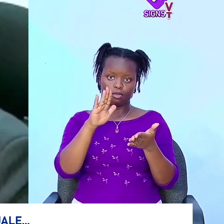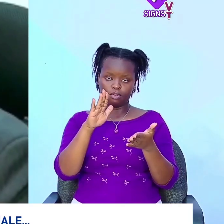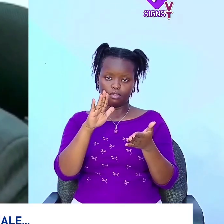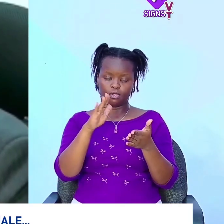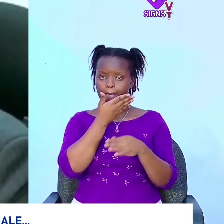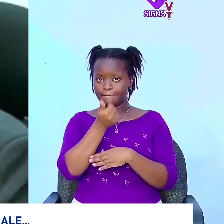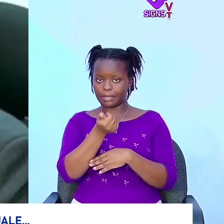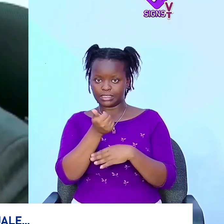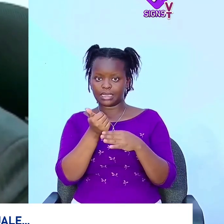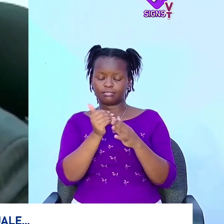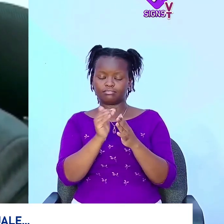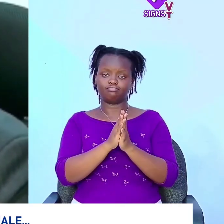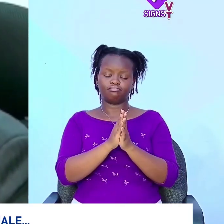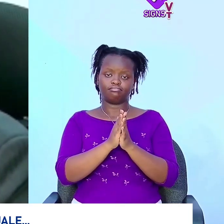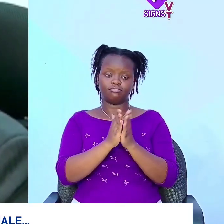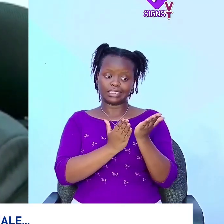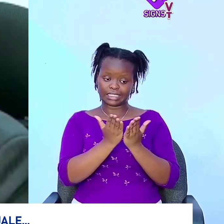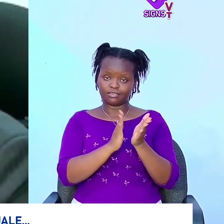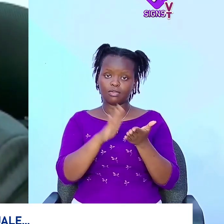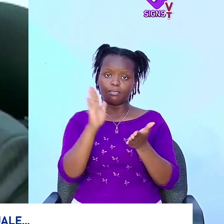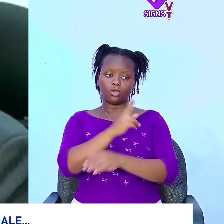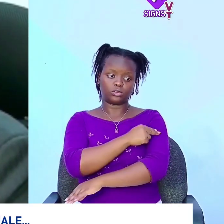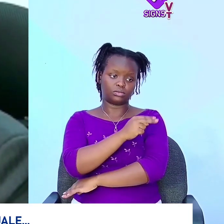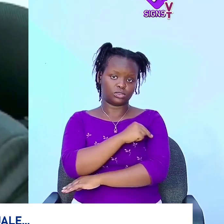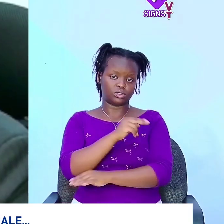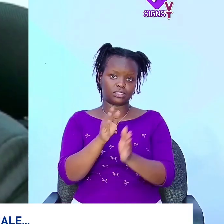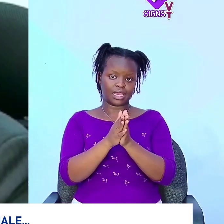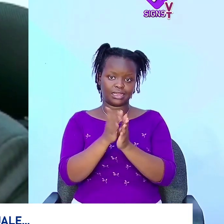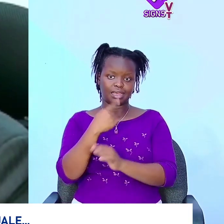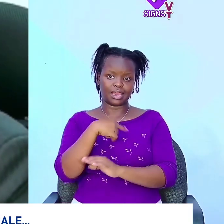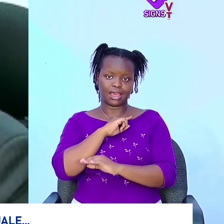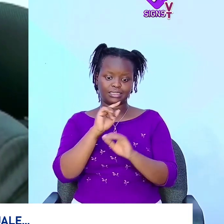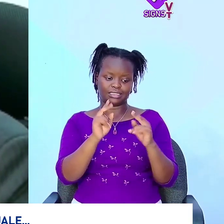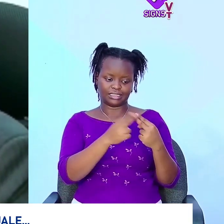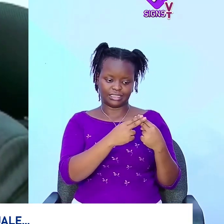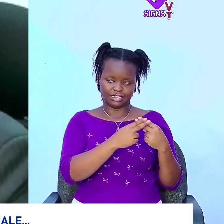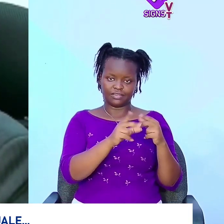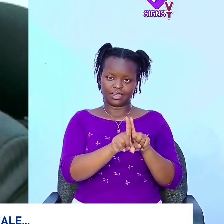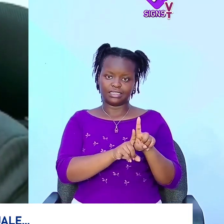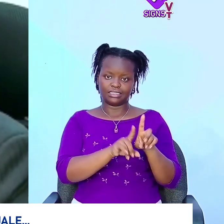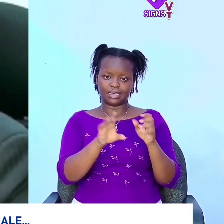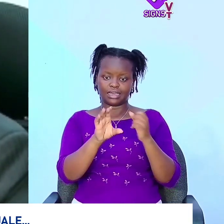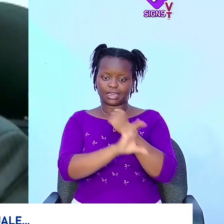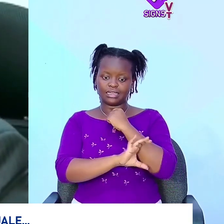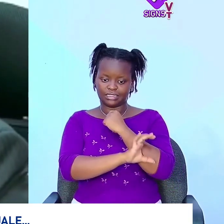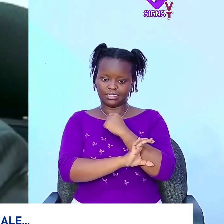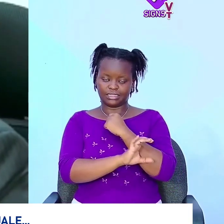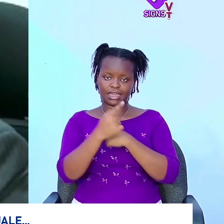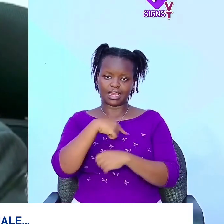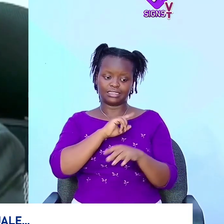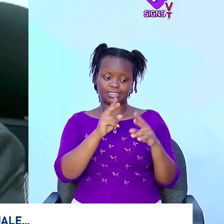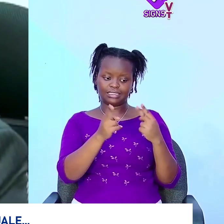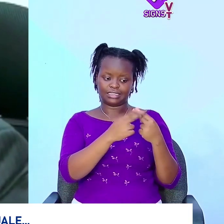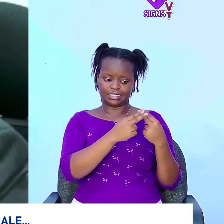better served, more facilities, and we will save as a country. And I want to go on record. We will save close to 7